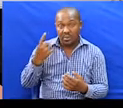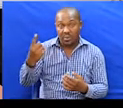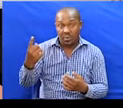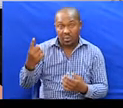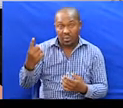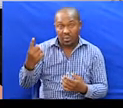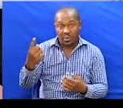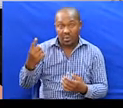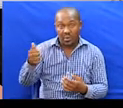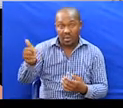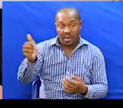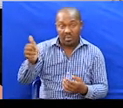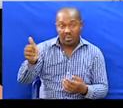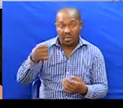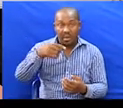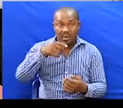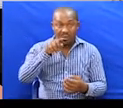your skin color,